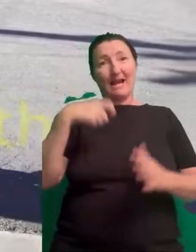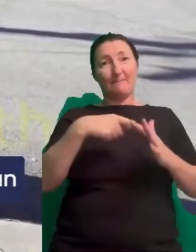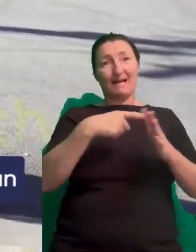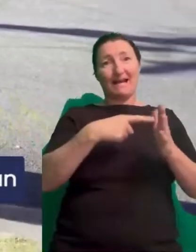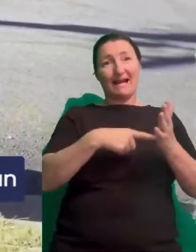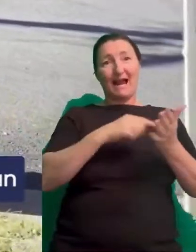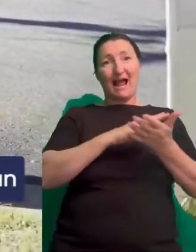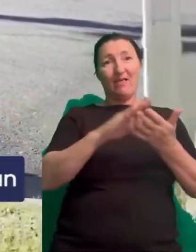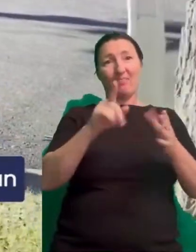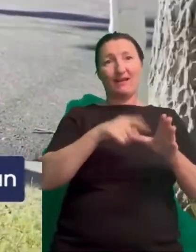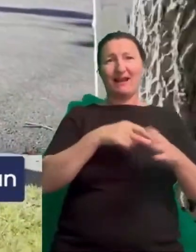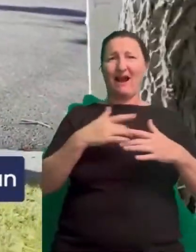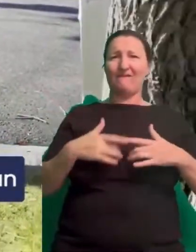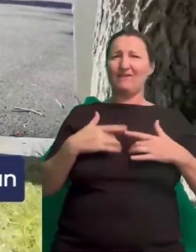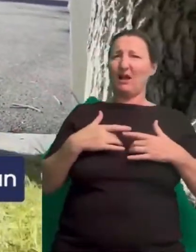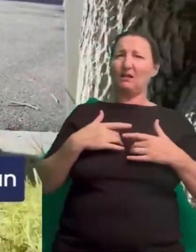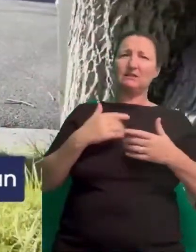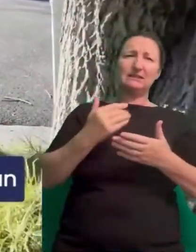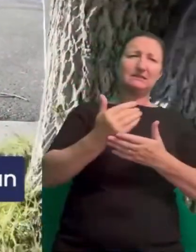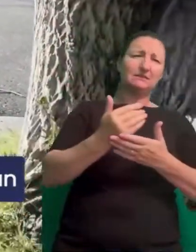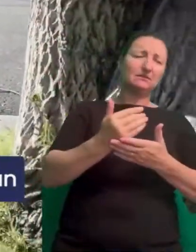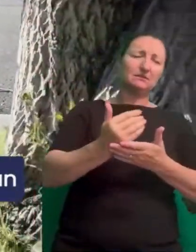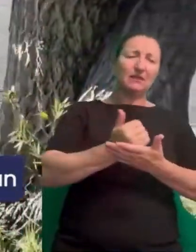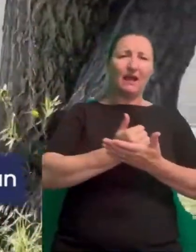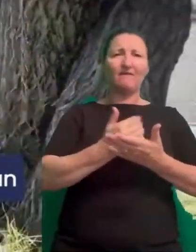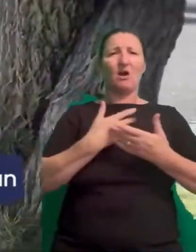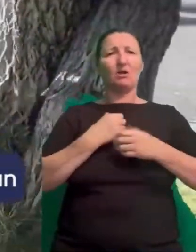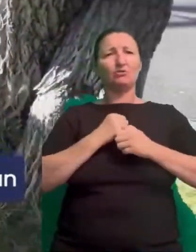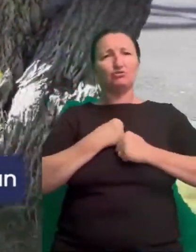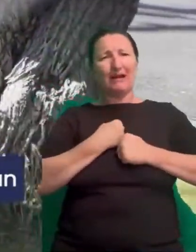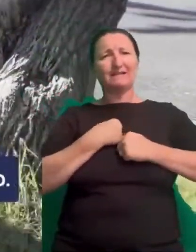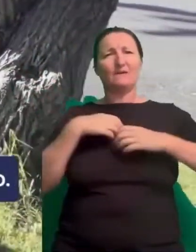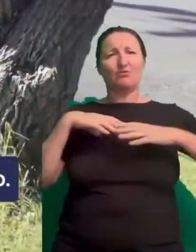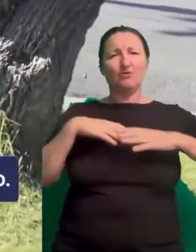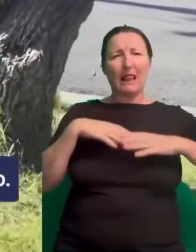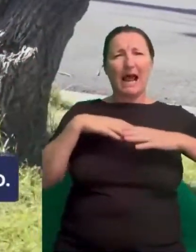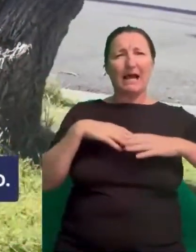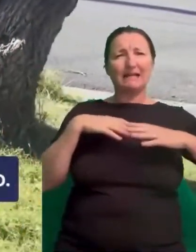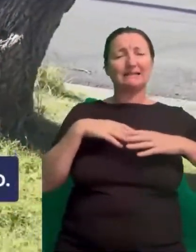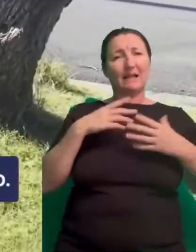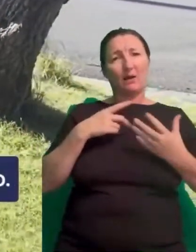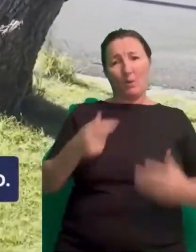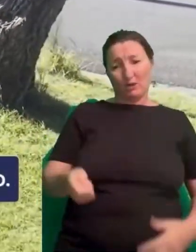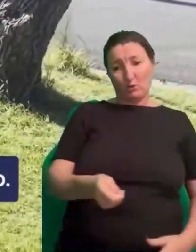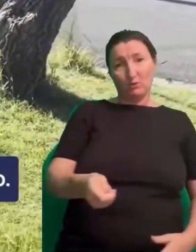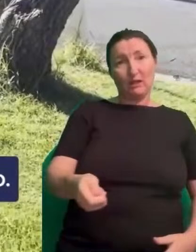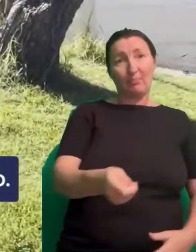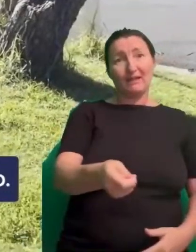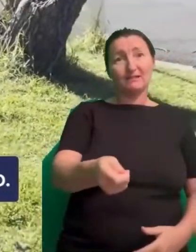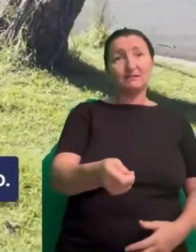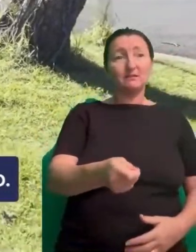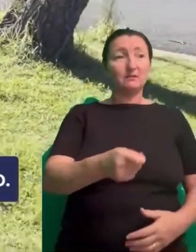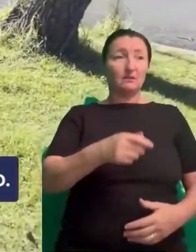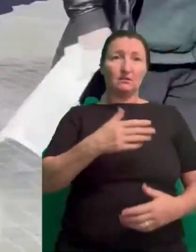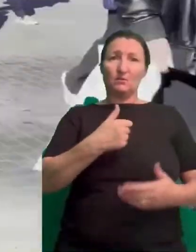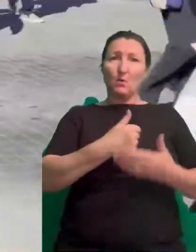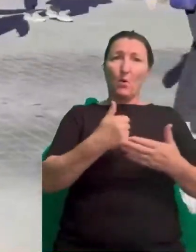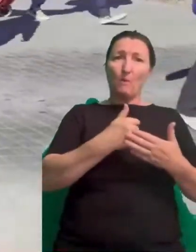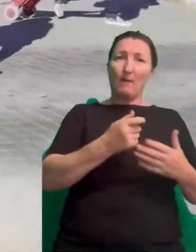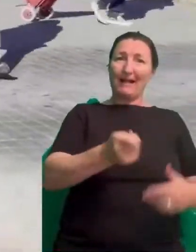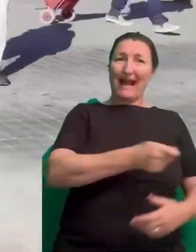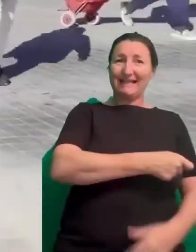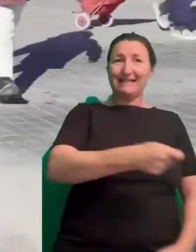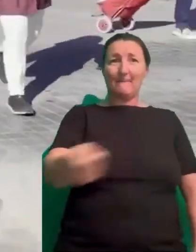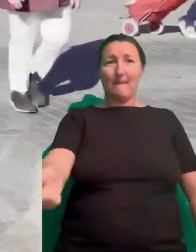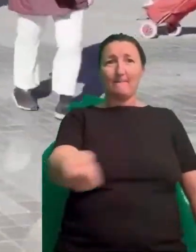Peter is far less stressful and more relaxing for both of us than it was when he was using the traditional cane tip. And